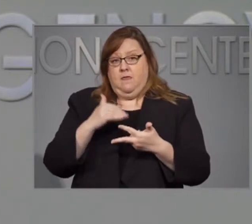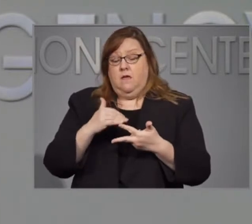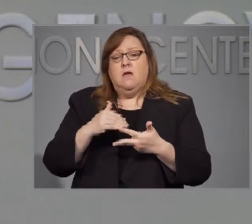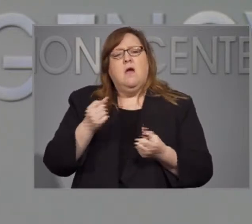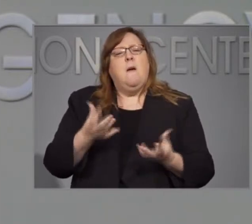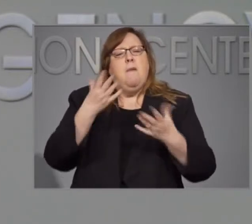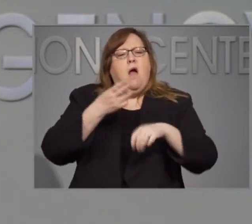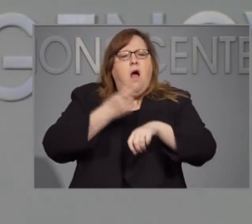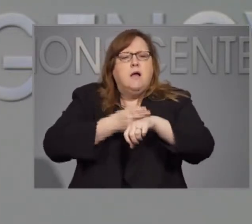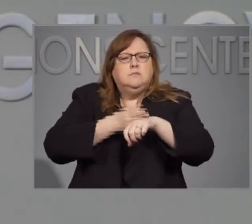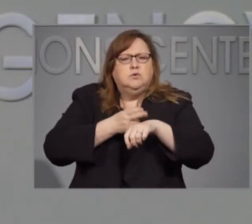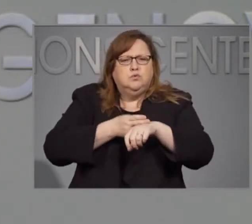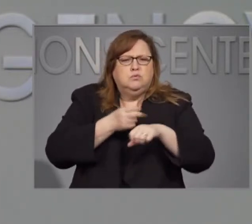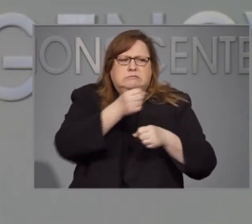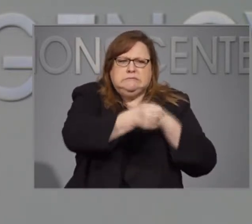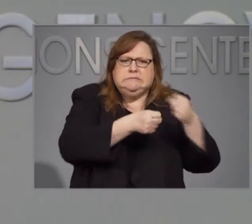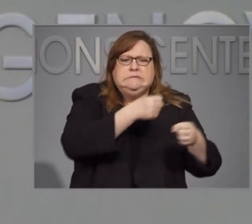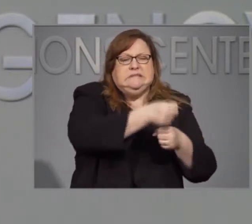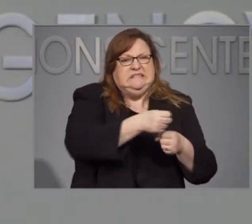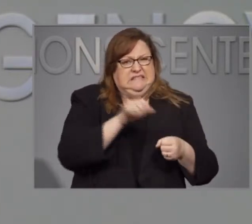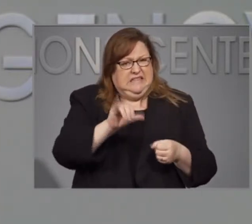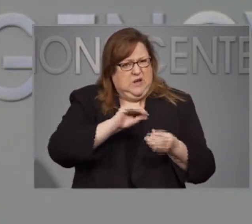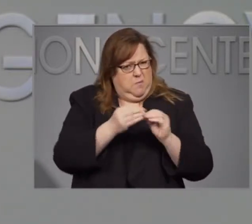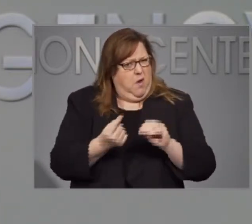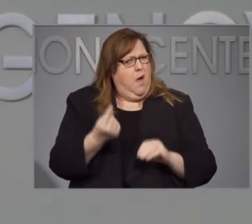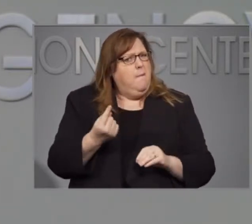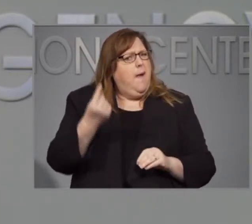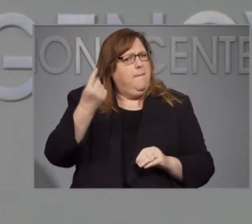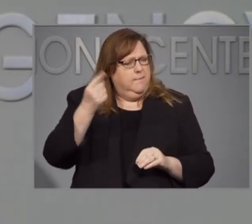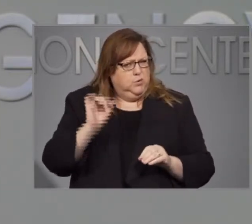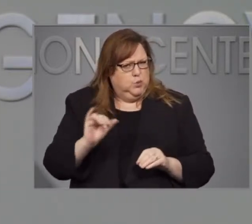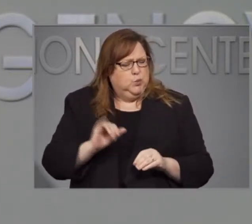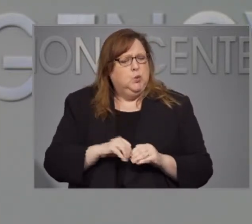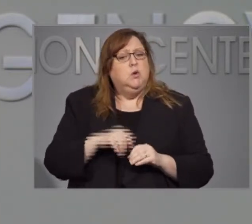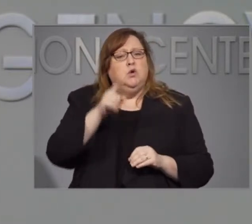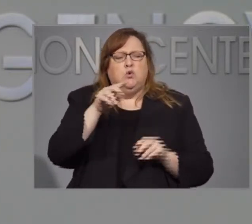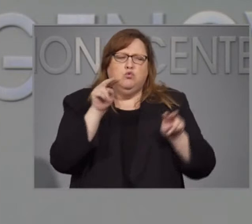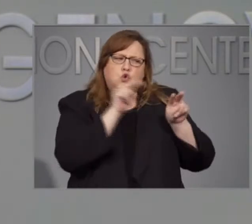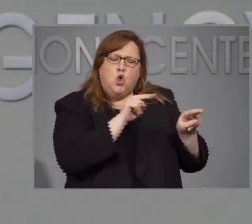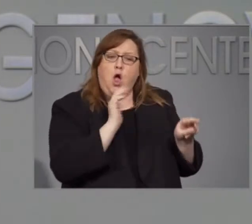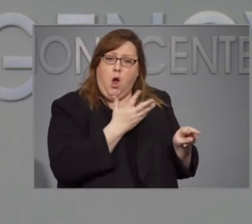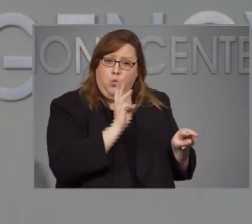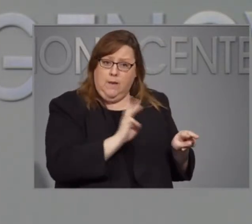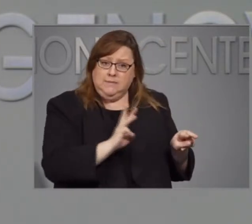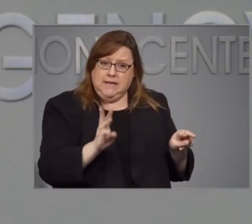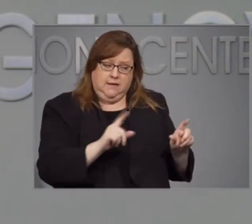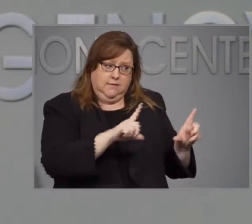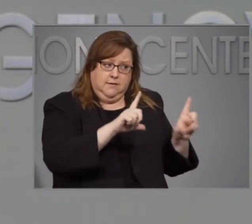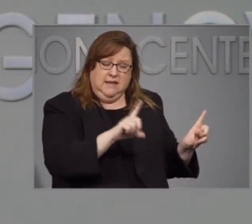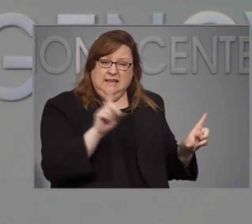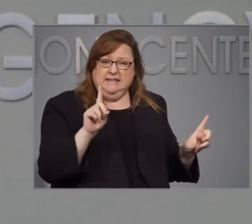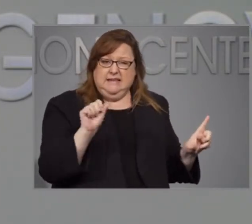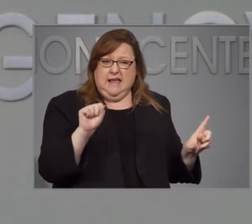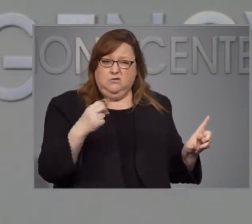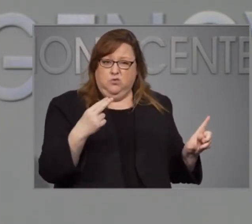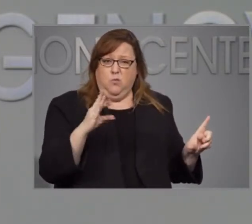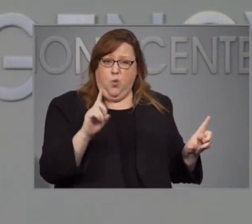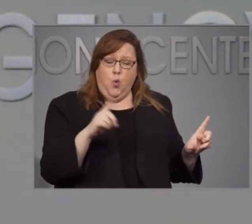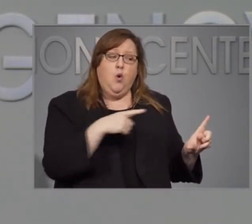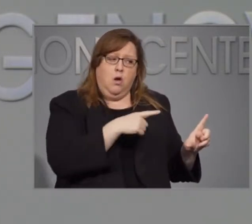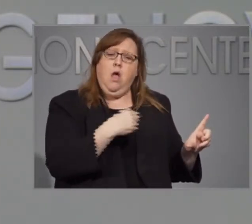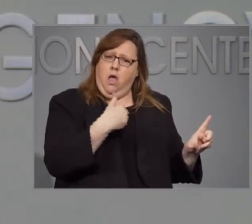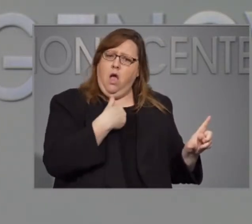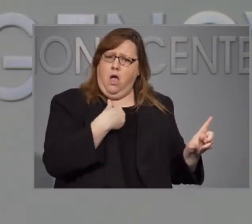it is something we want to very much keep our eye on, but you can also see from our dashboard we do have capacity in our hospital systems. I